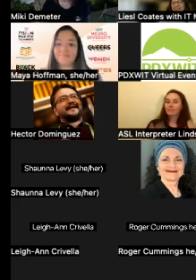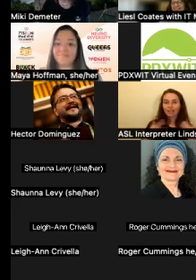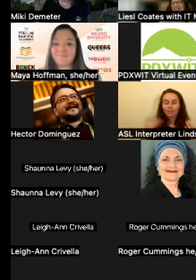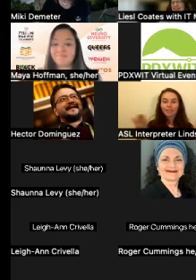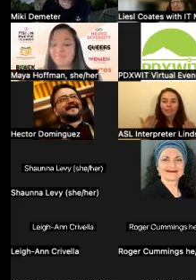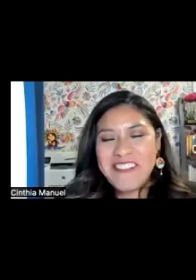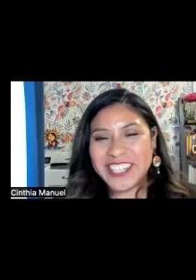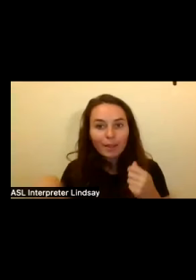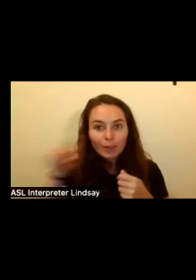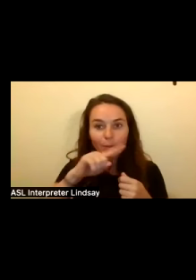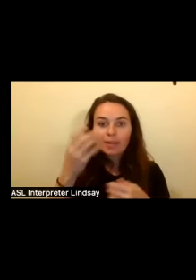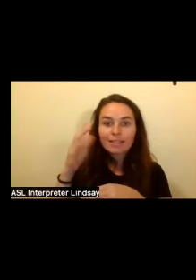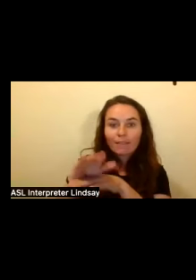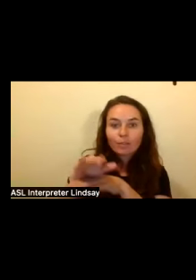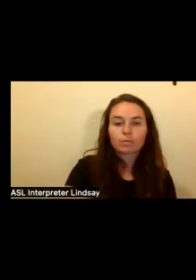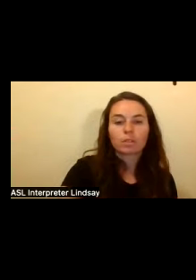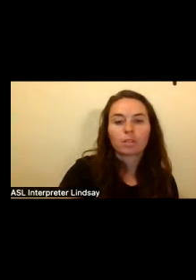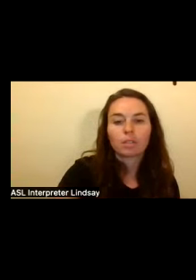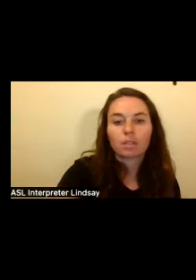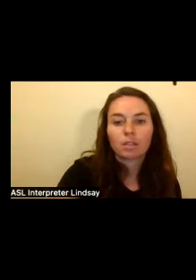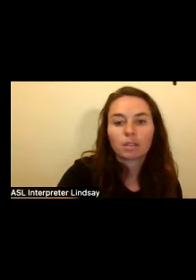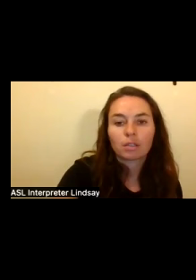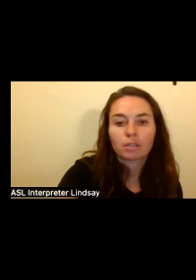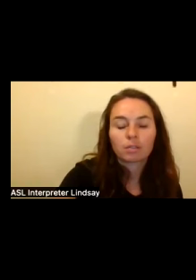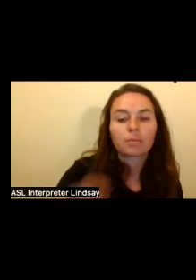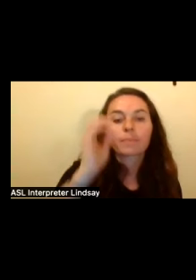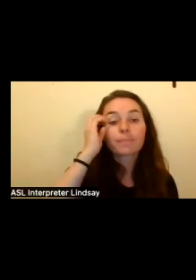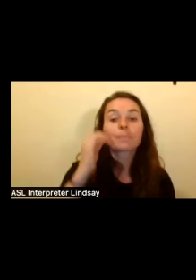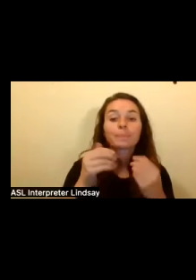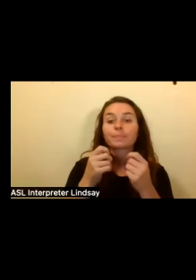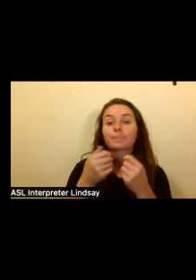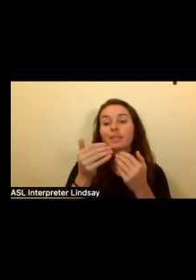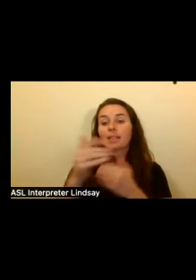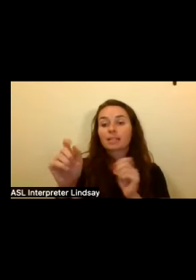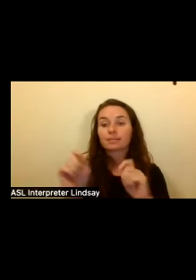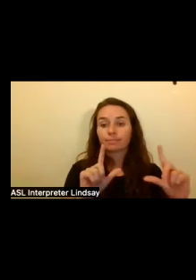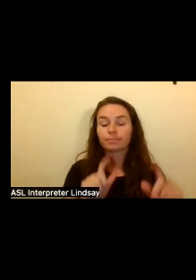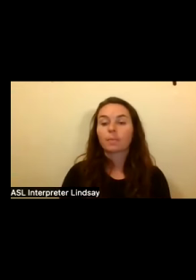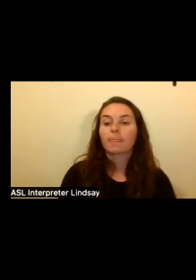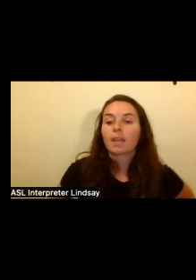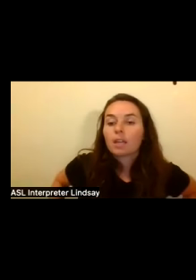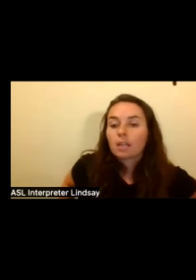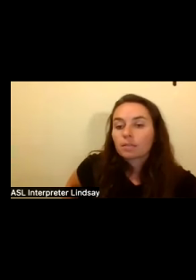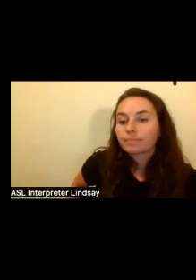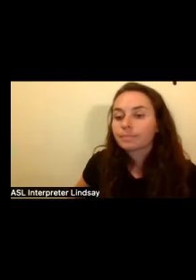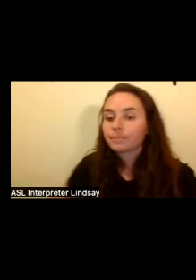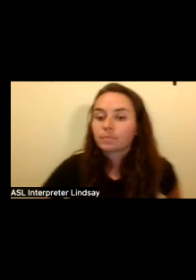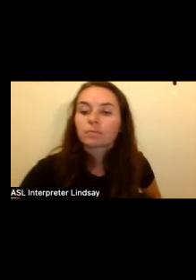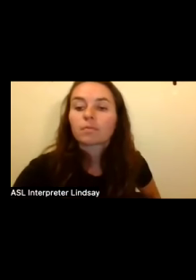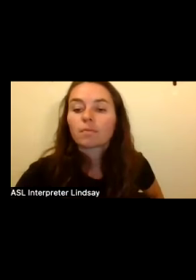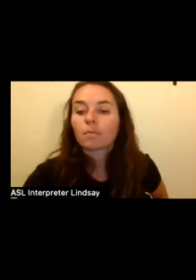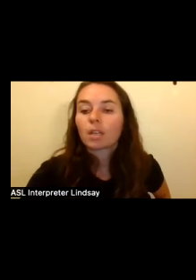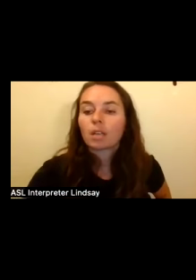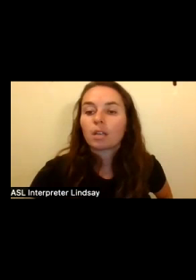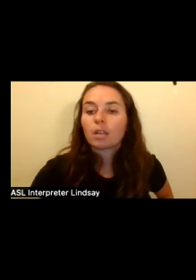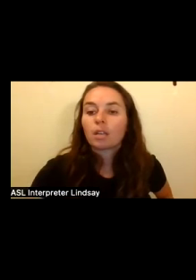all of you this afternoon. So can we go to the next slide, please? And I'm going to be, I was asked to speak with all